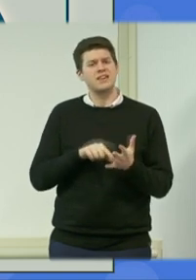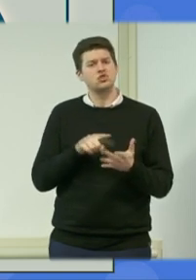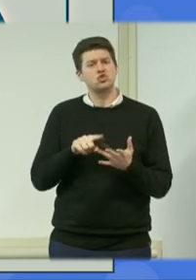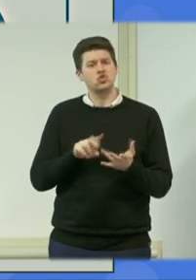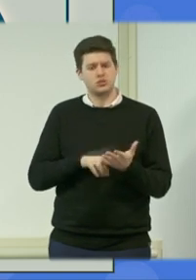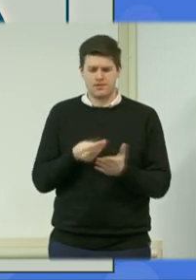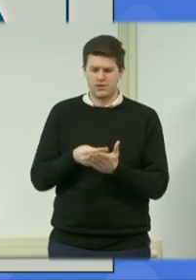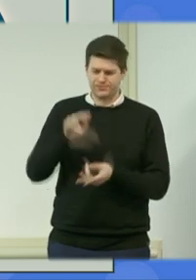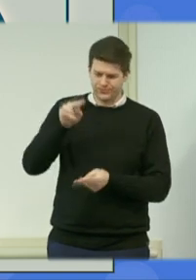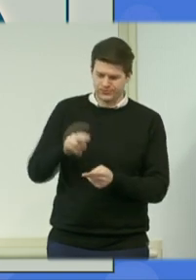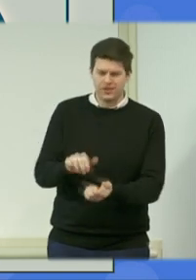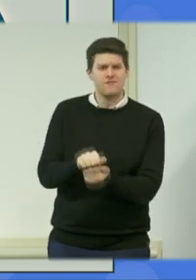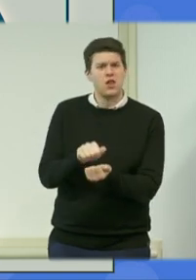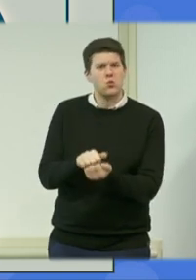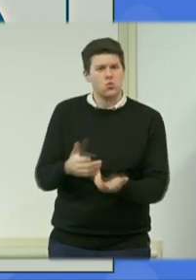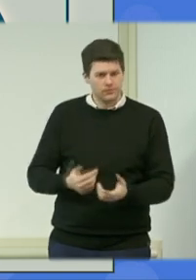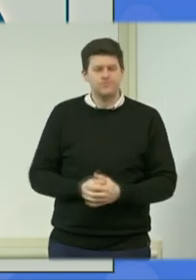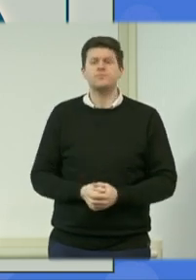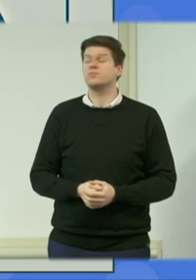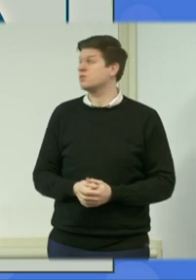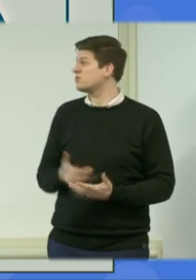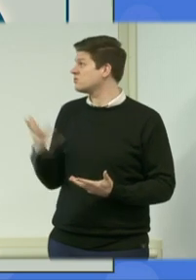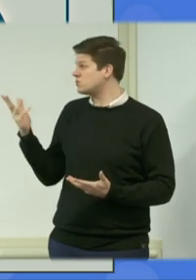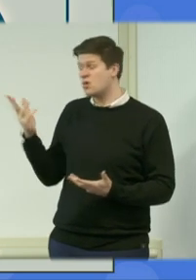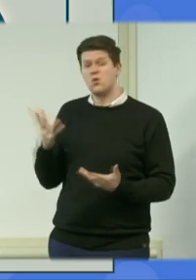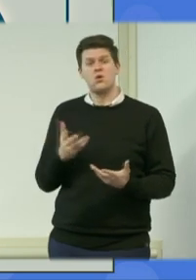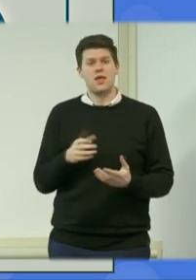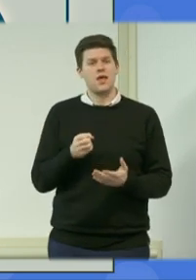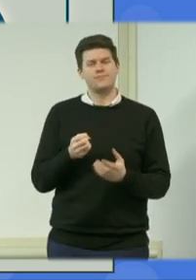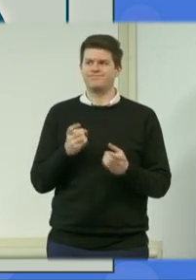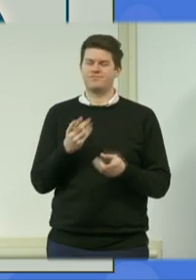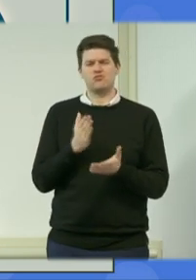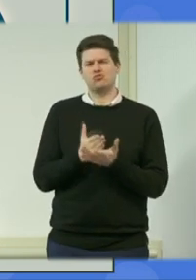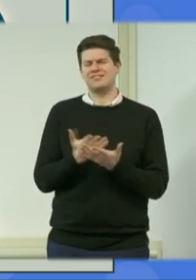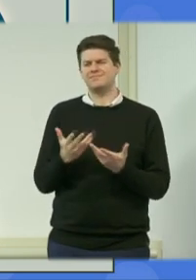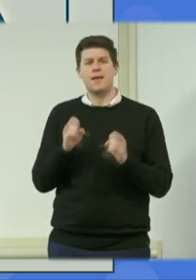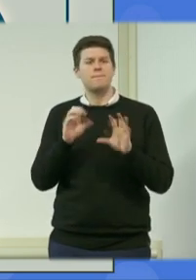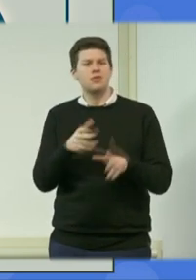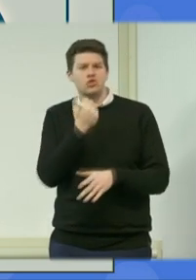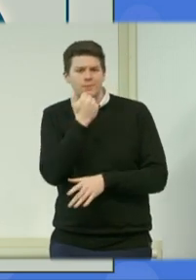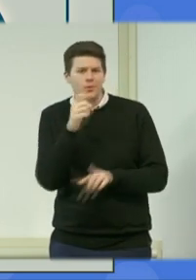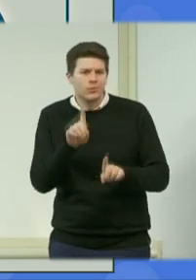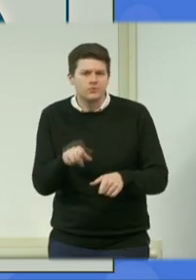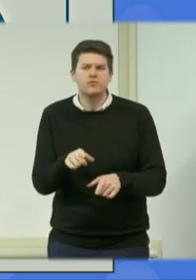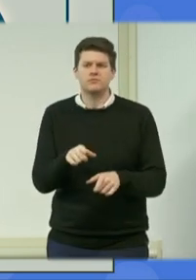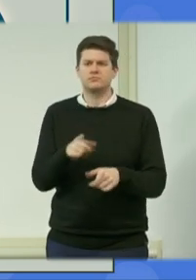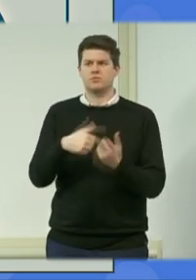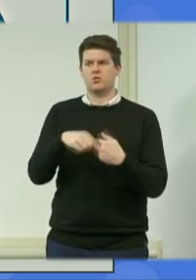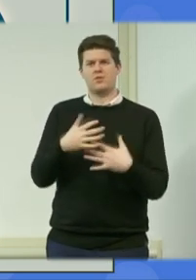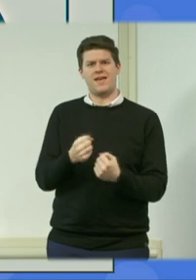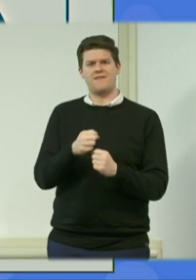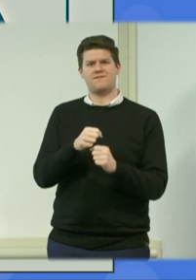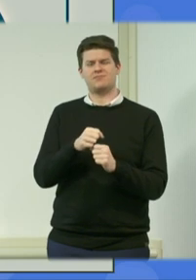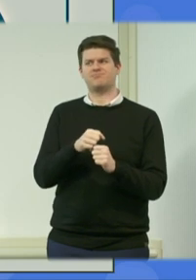for, but isn't actually available to spend on services. So the magic number, if you like, in terms of what we have to spend